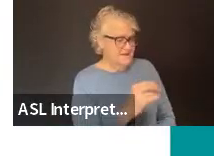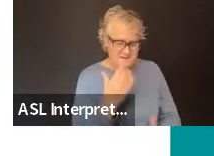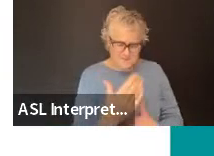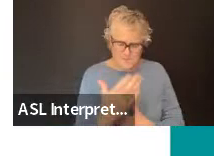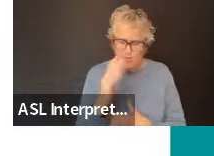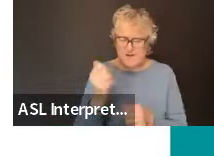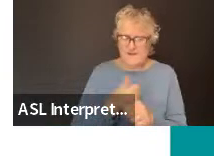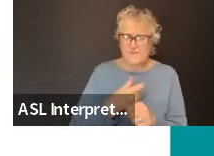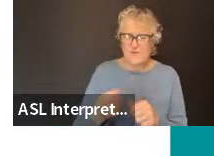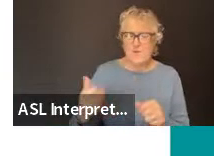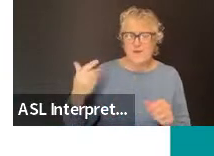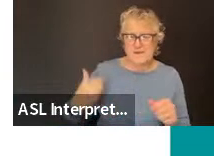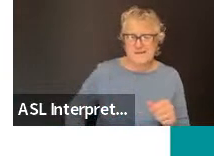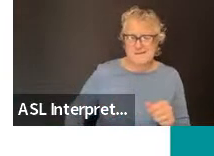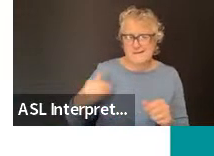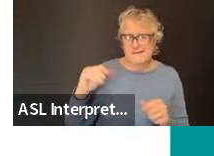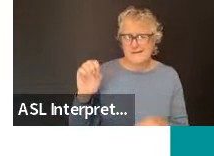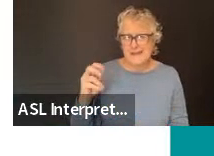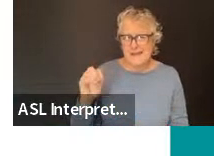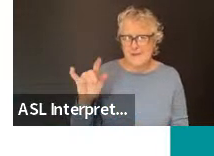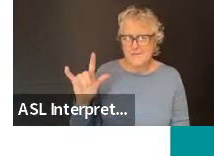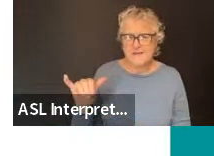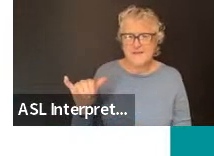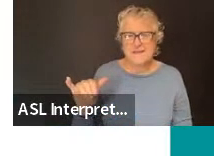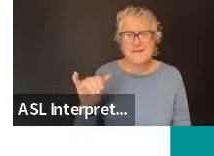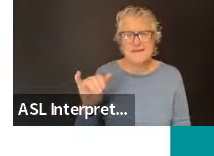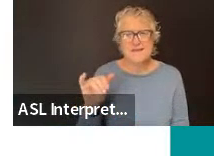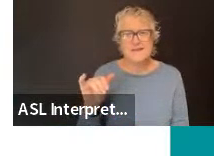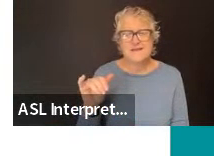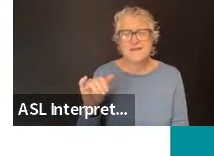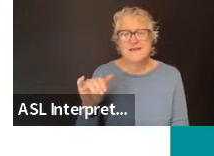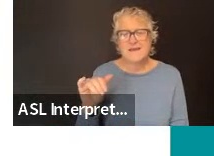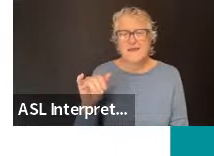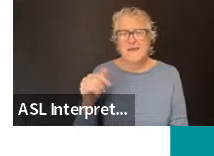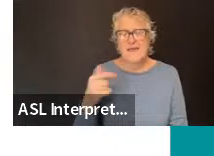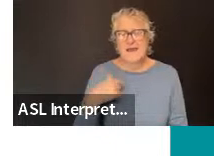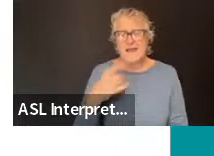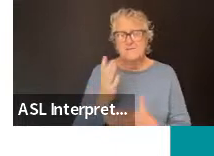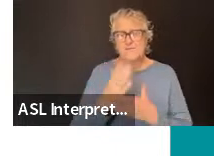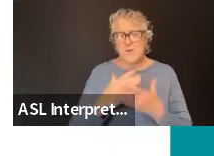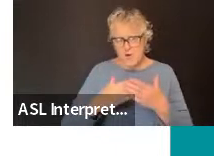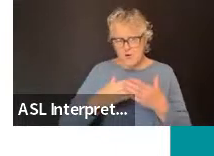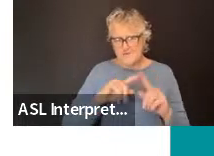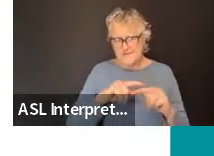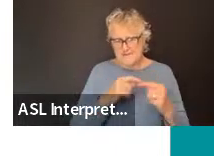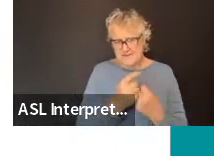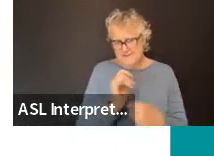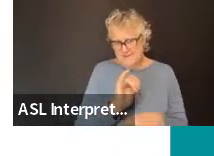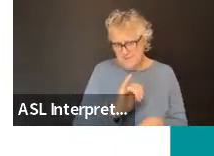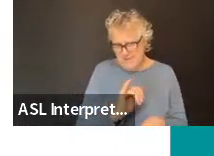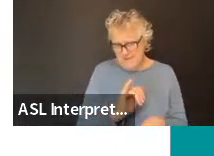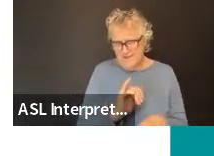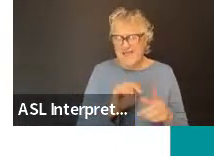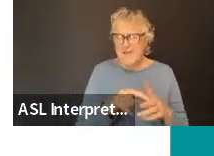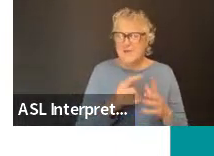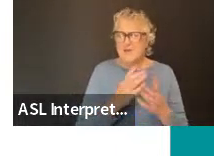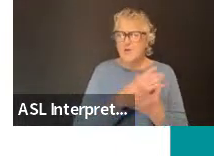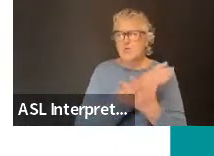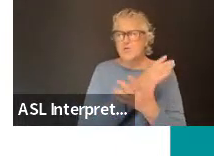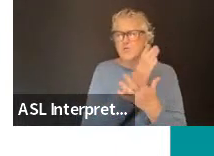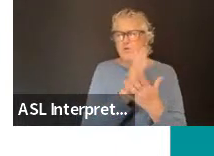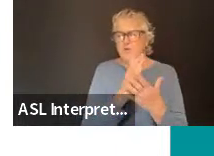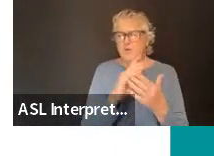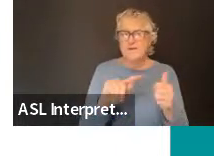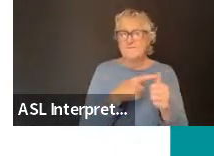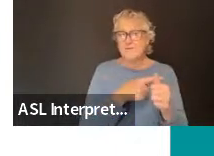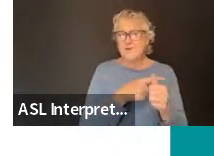and I am also part of the Community Benefits Advisory Group team. And so I'm going to take you through the first batch or tranche of